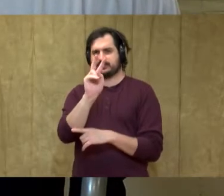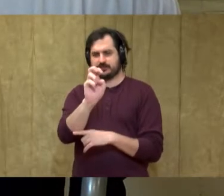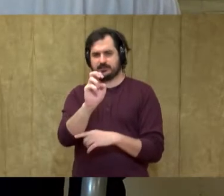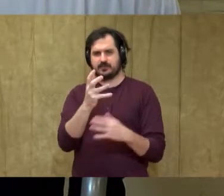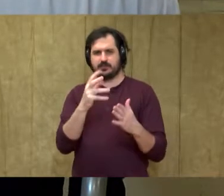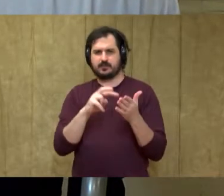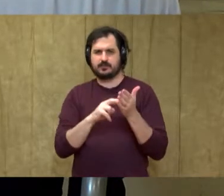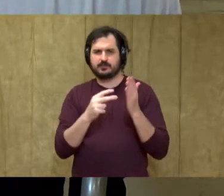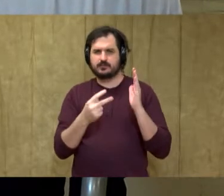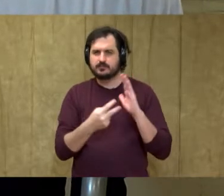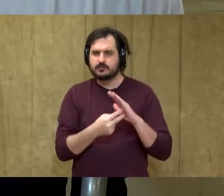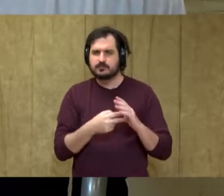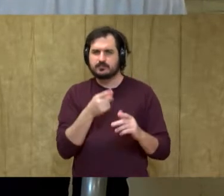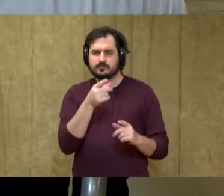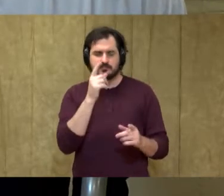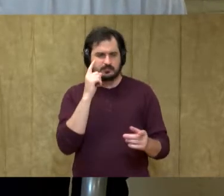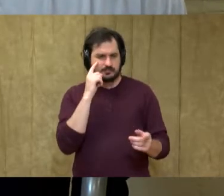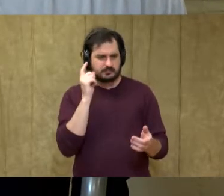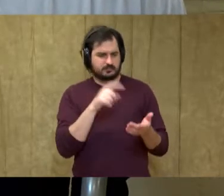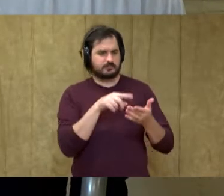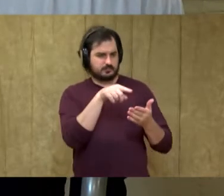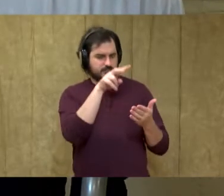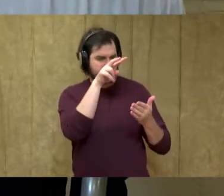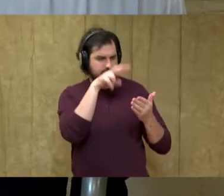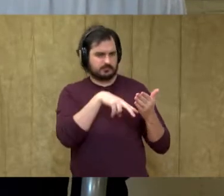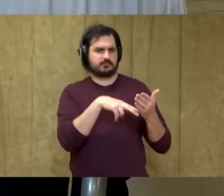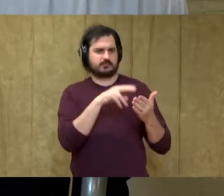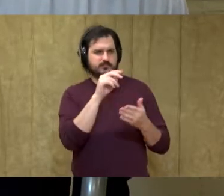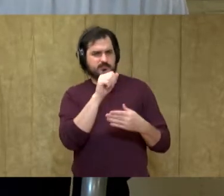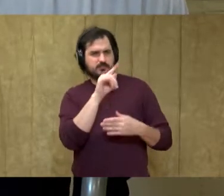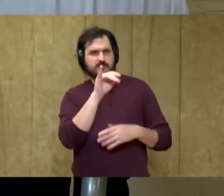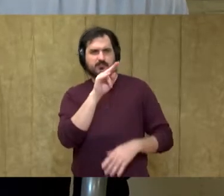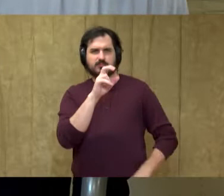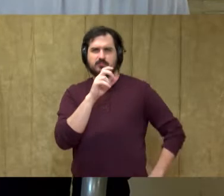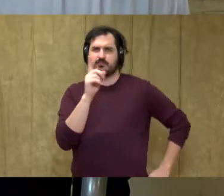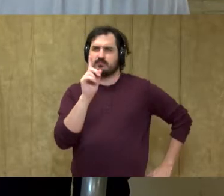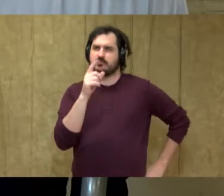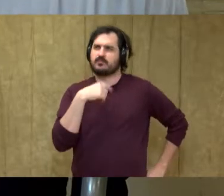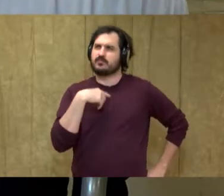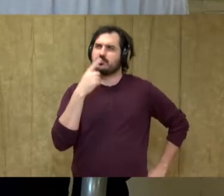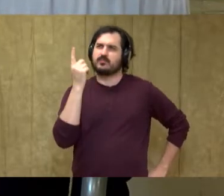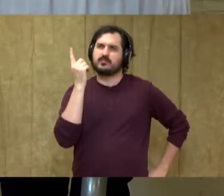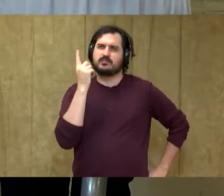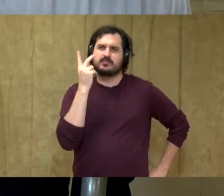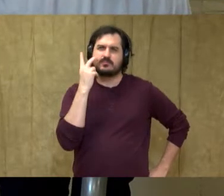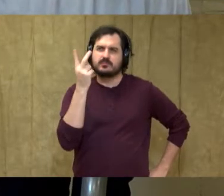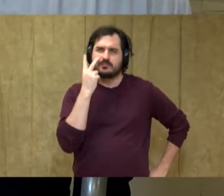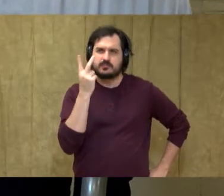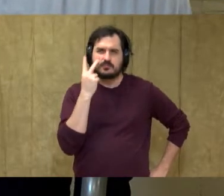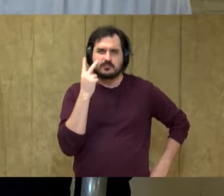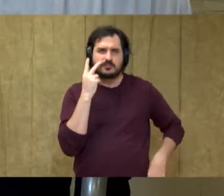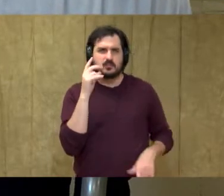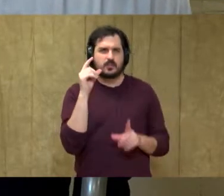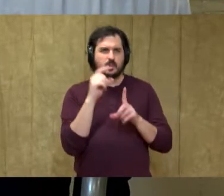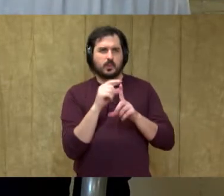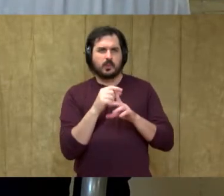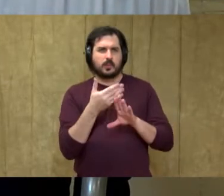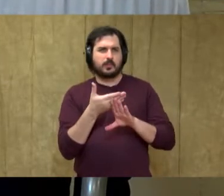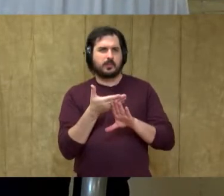have I ever heard that word before? Who did I hear say that word? Where was I when I heard that